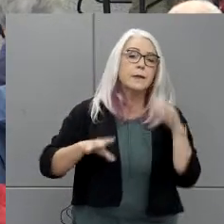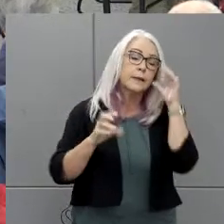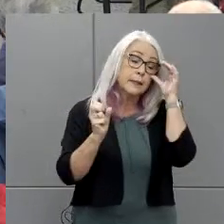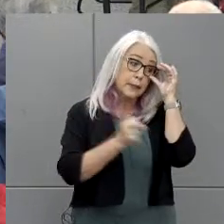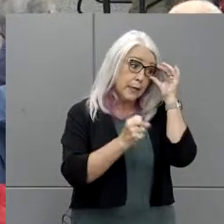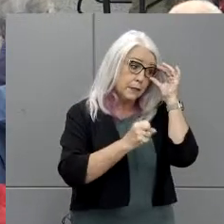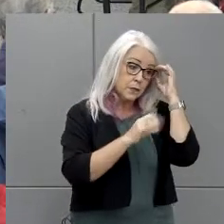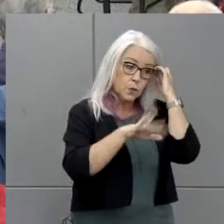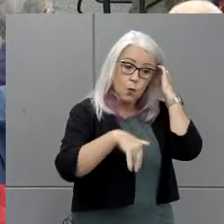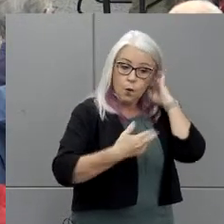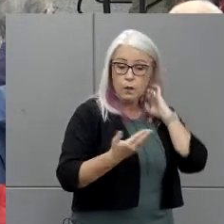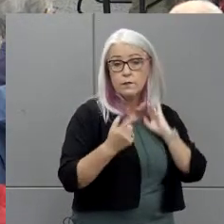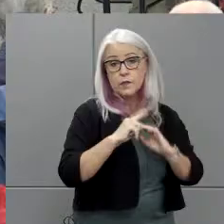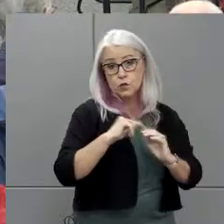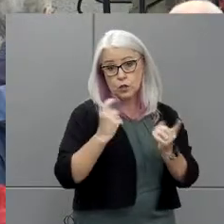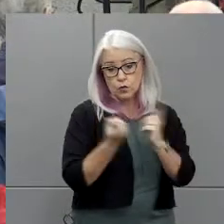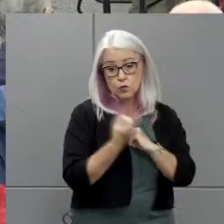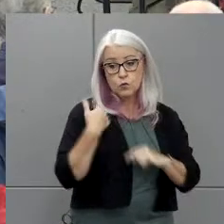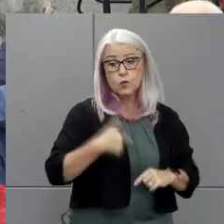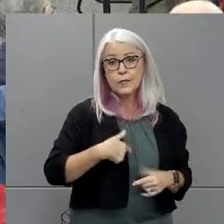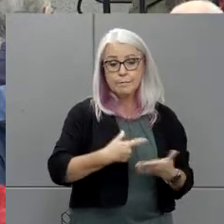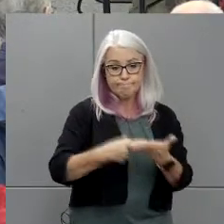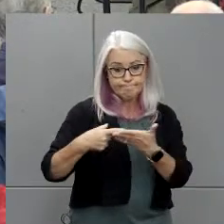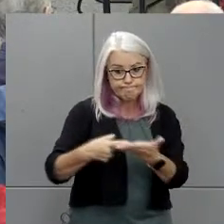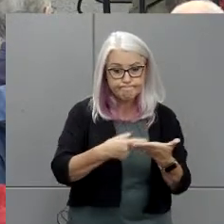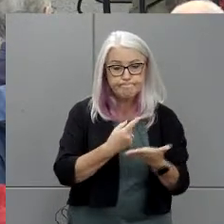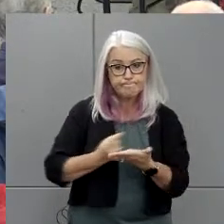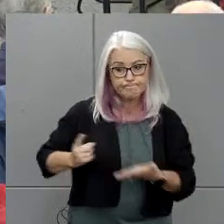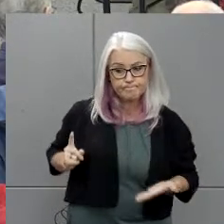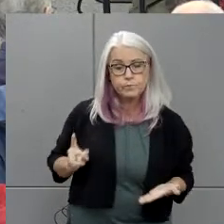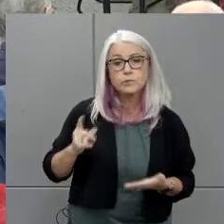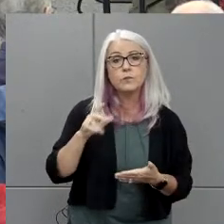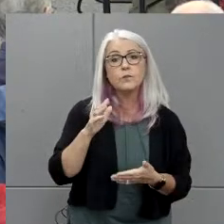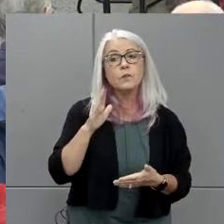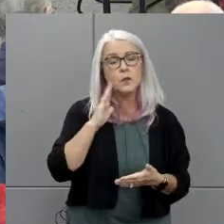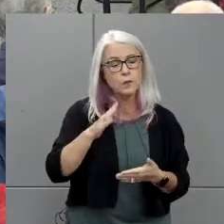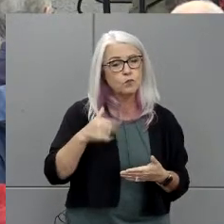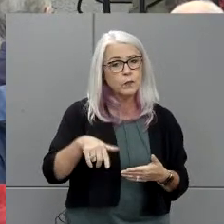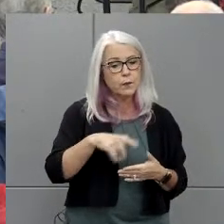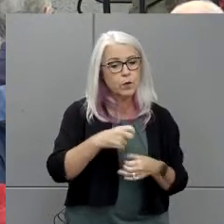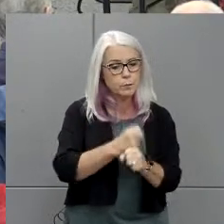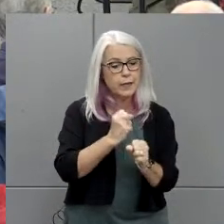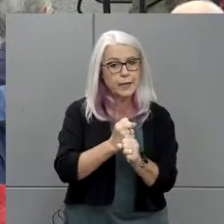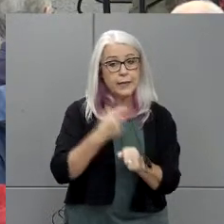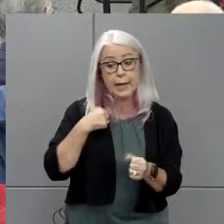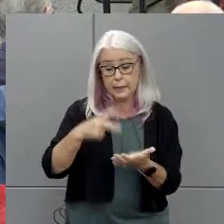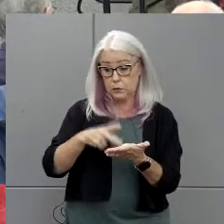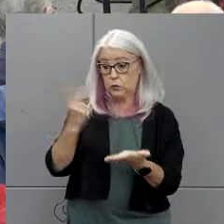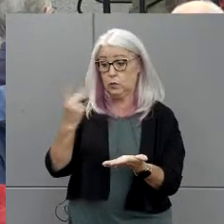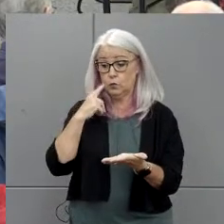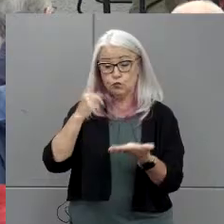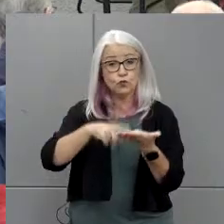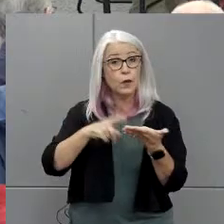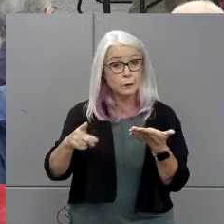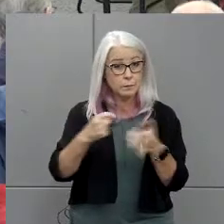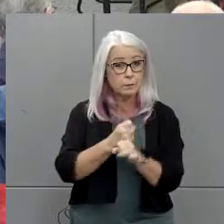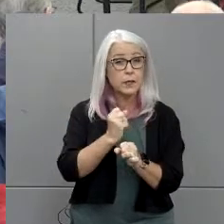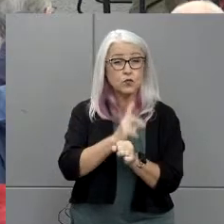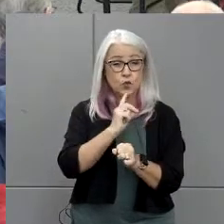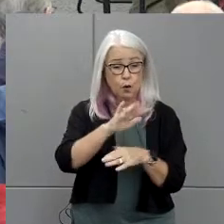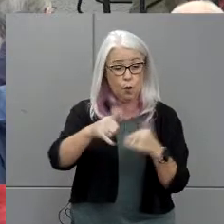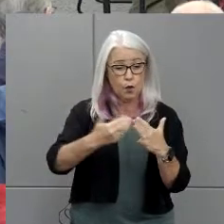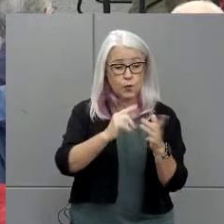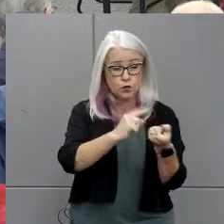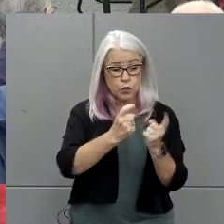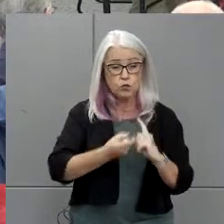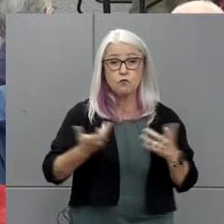of the changes that we discussed were made as discussed. I went back and double-checked them. Okay,